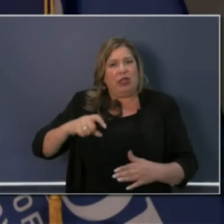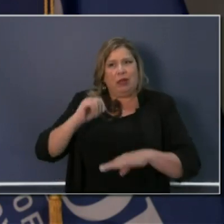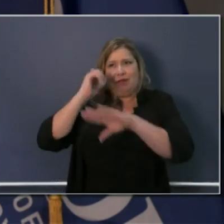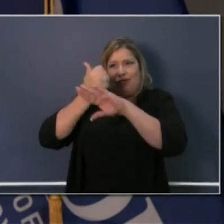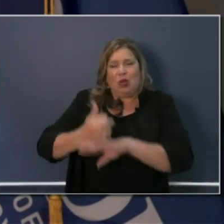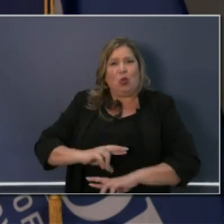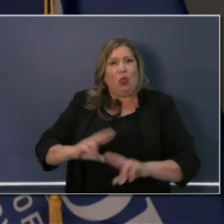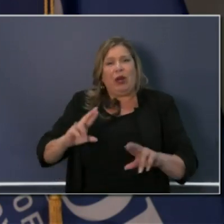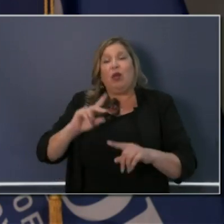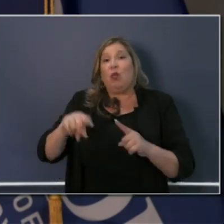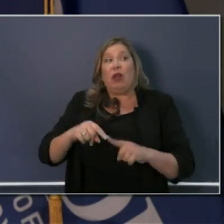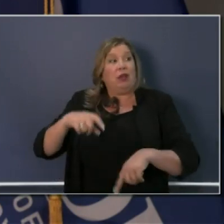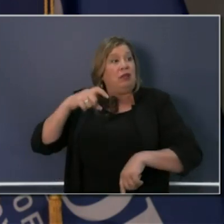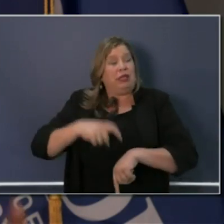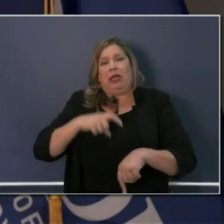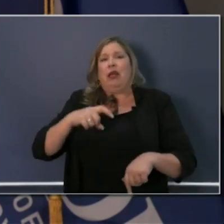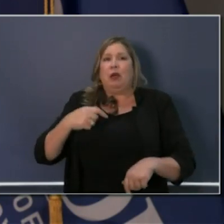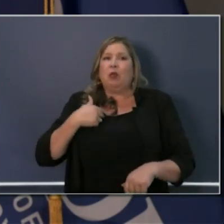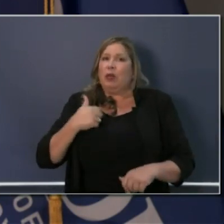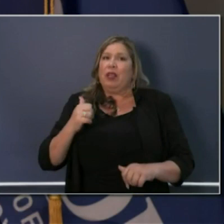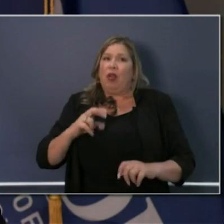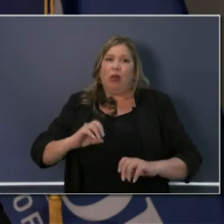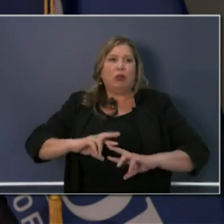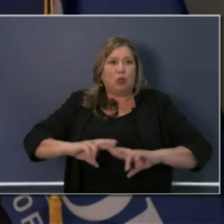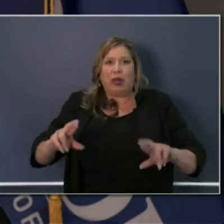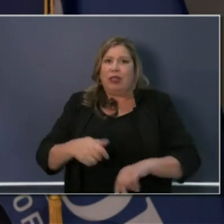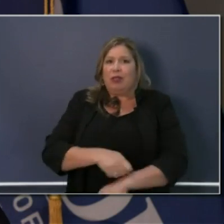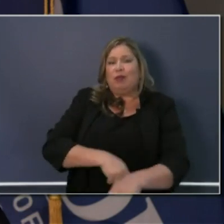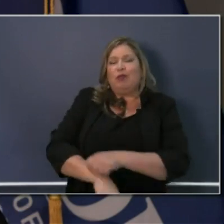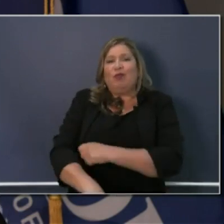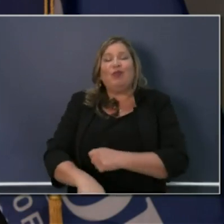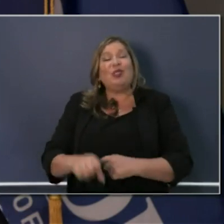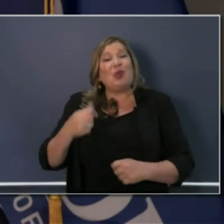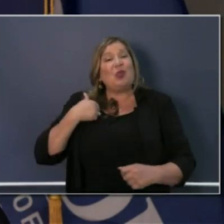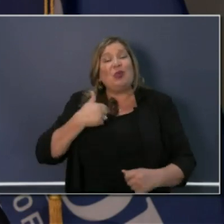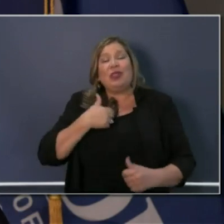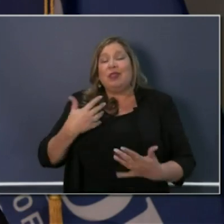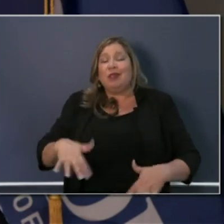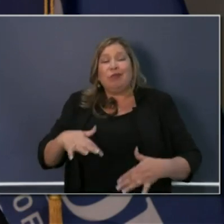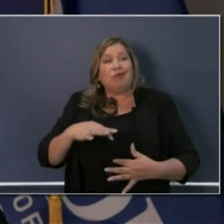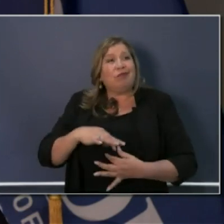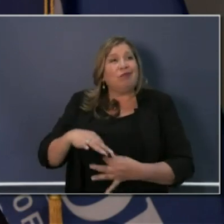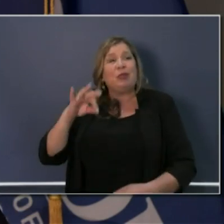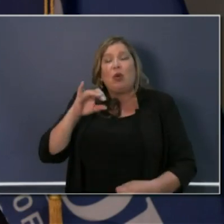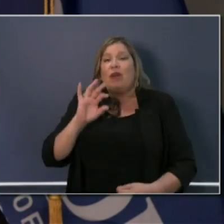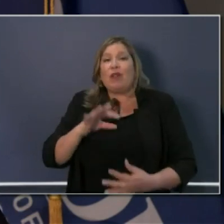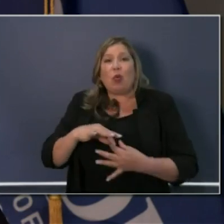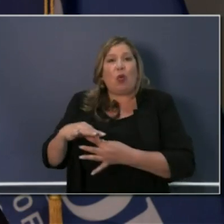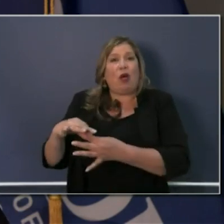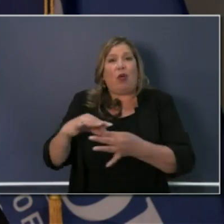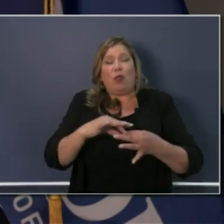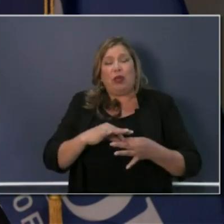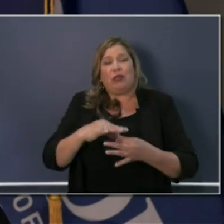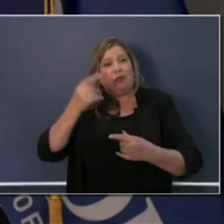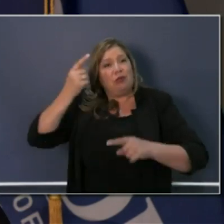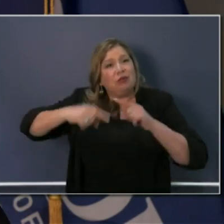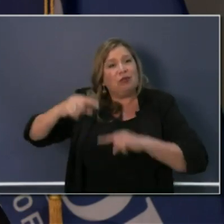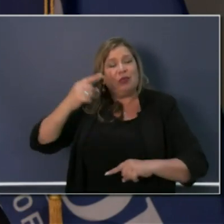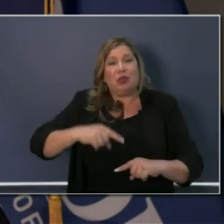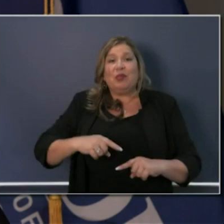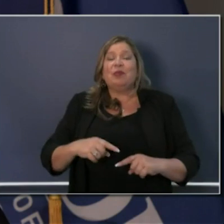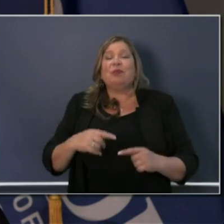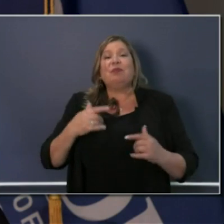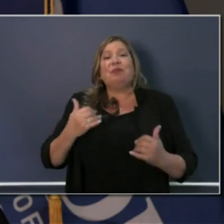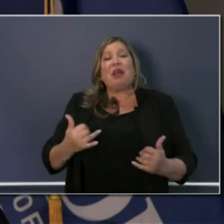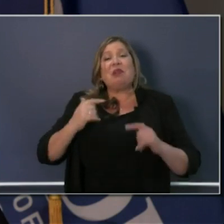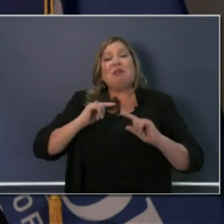moment. And so in that spirit of collaboration and cooperation, the spirit defines this moment, I want to just open up to questions from the